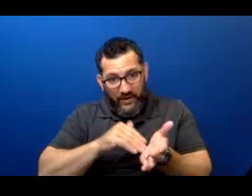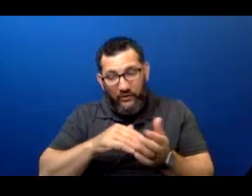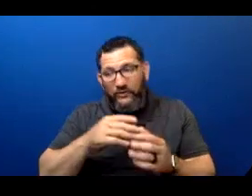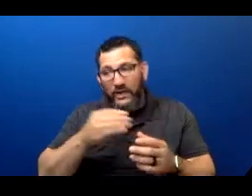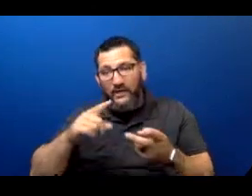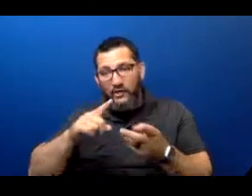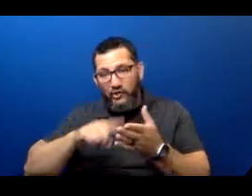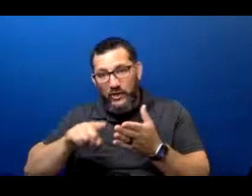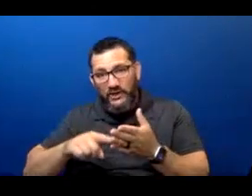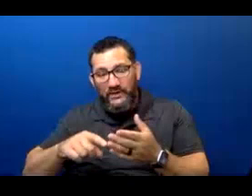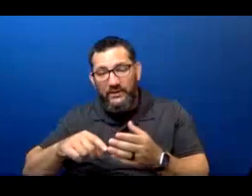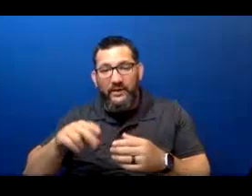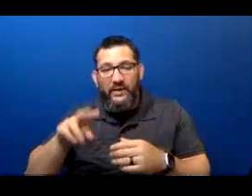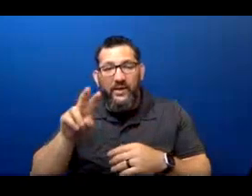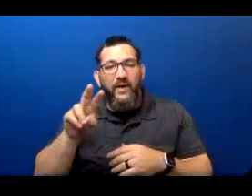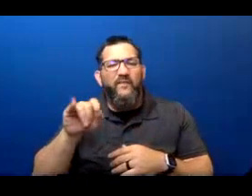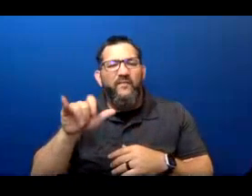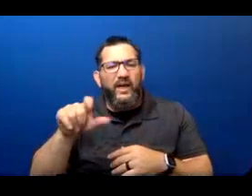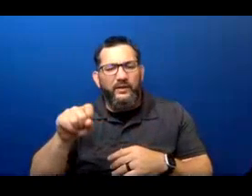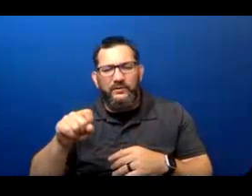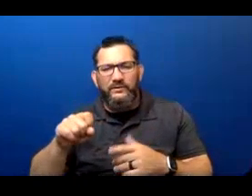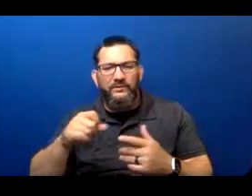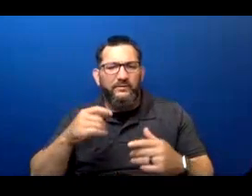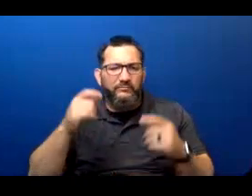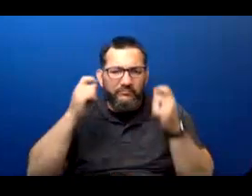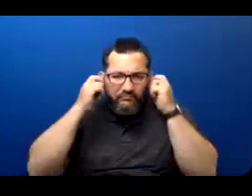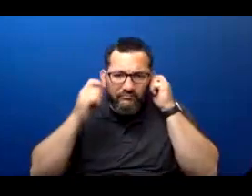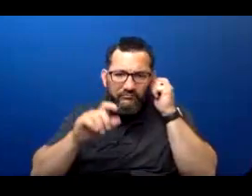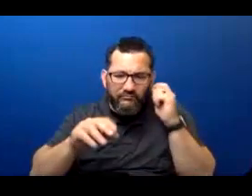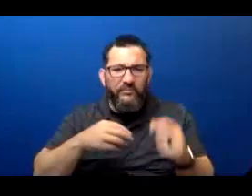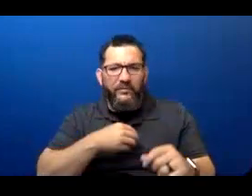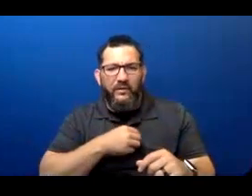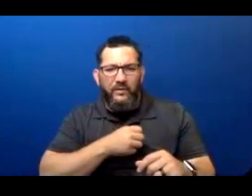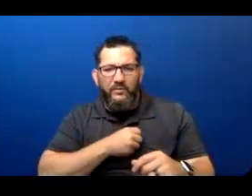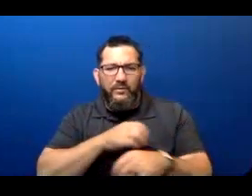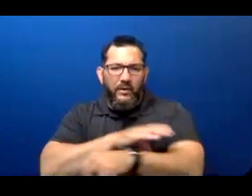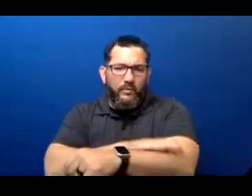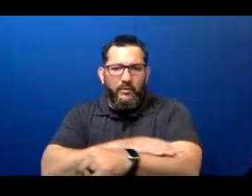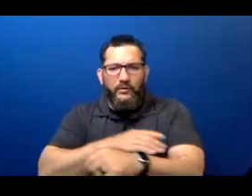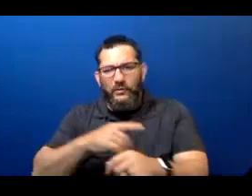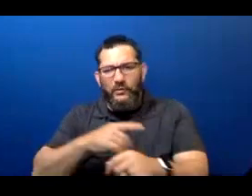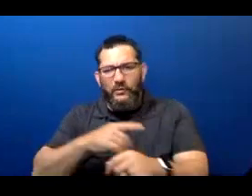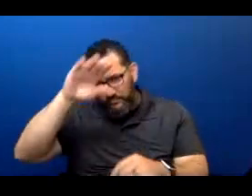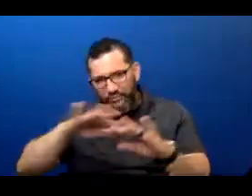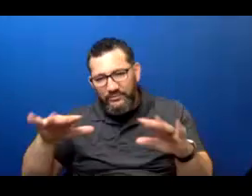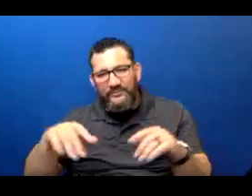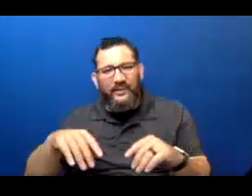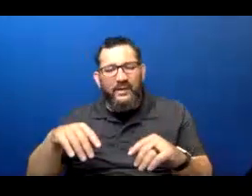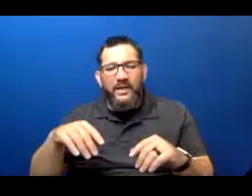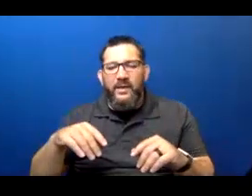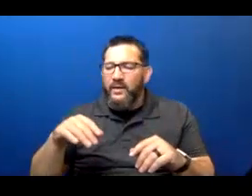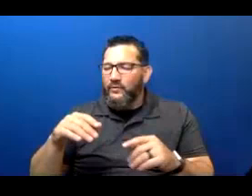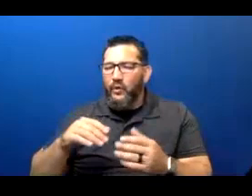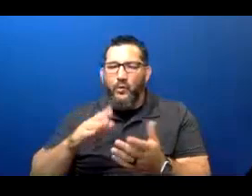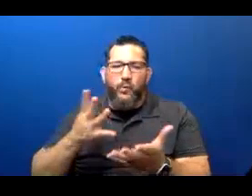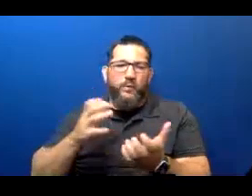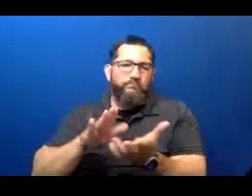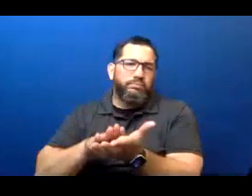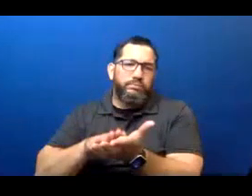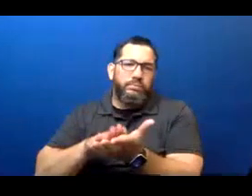about ACDC's resources. Again, shout out to United Way, but also a huge shout